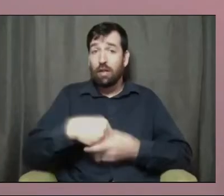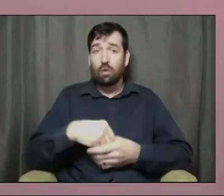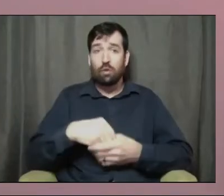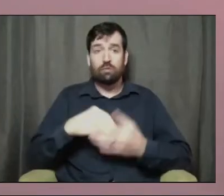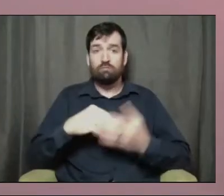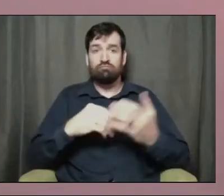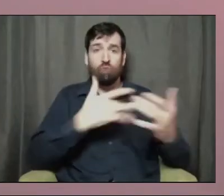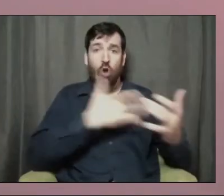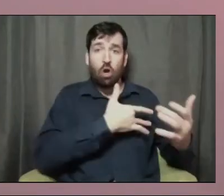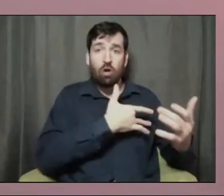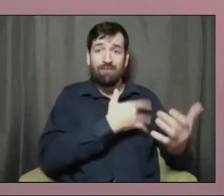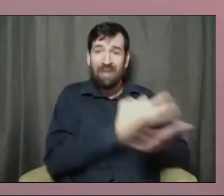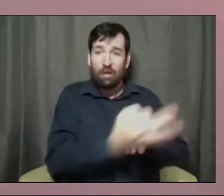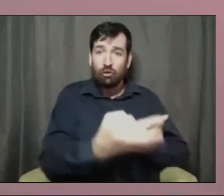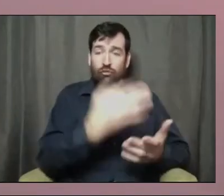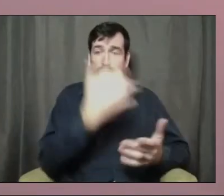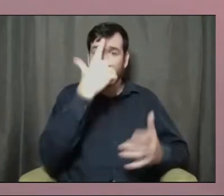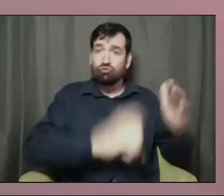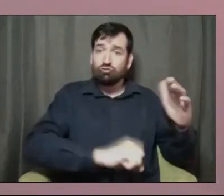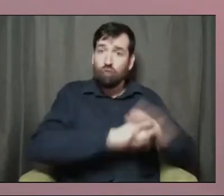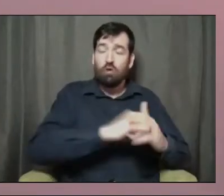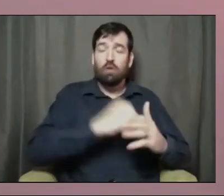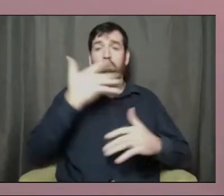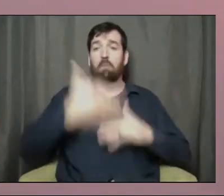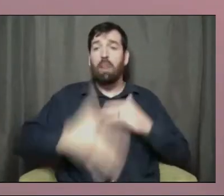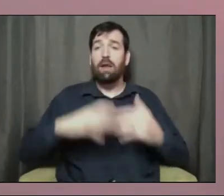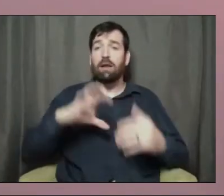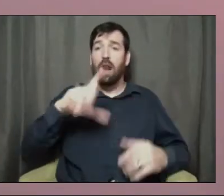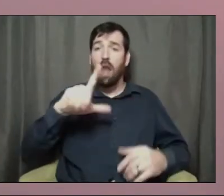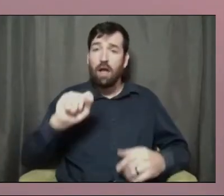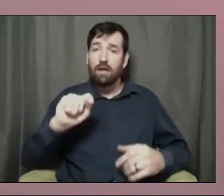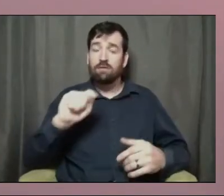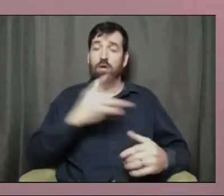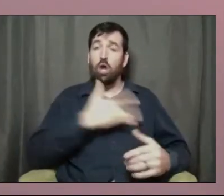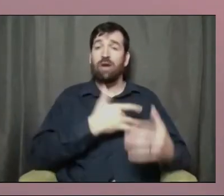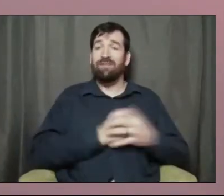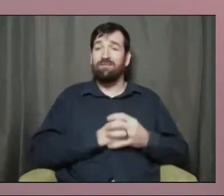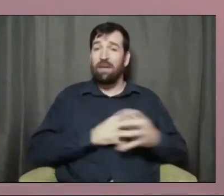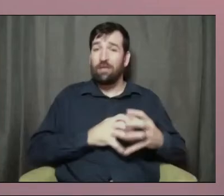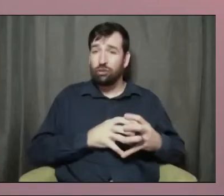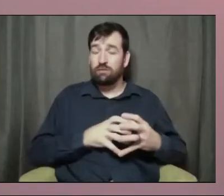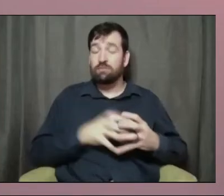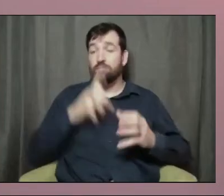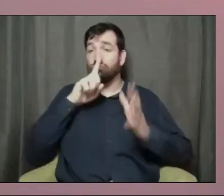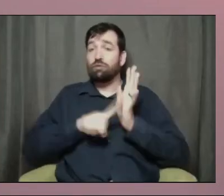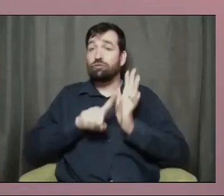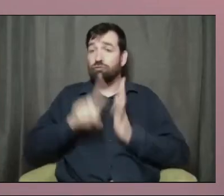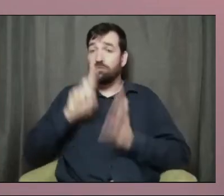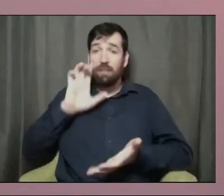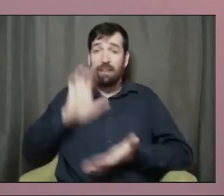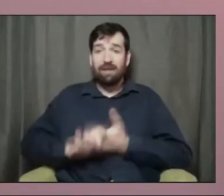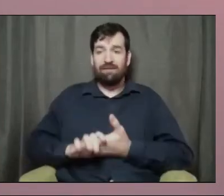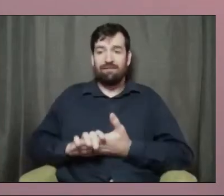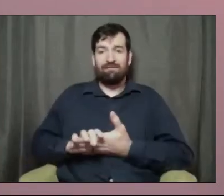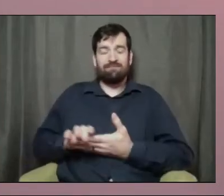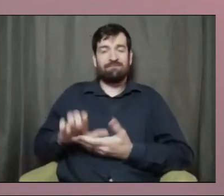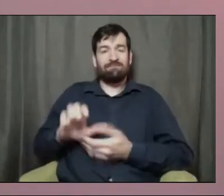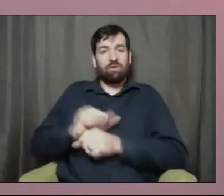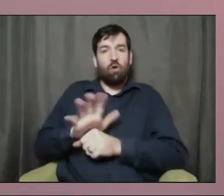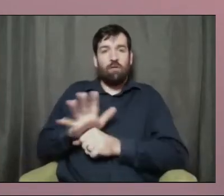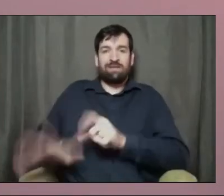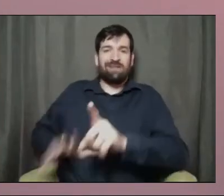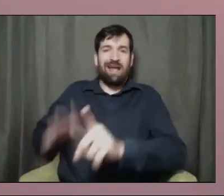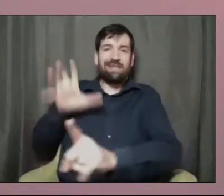failure, stroke, blood clots, and heart inflammation disorders. Researchers believe COVID attacks the heart muscles during the